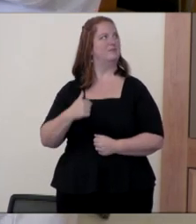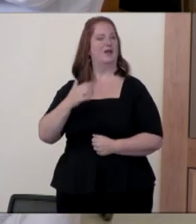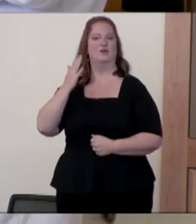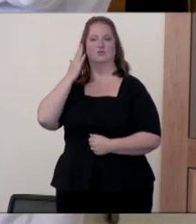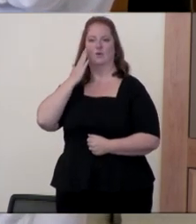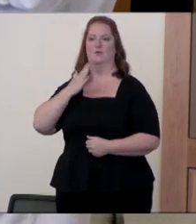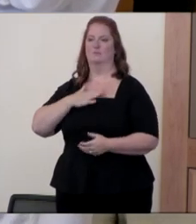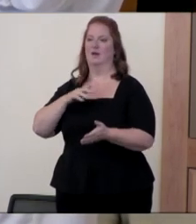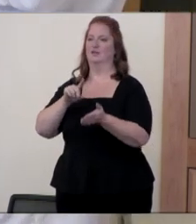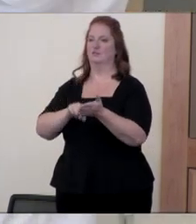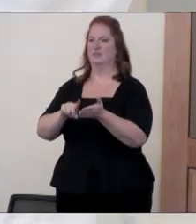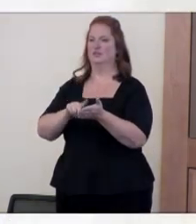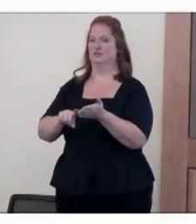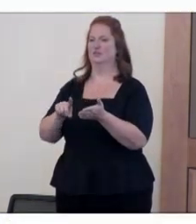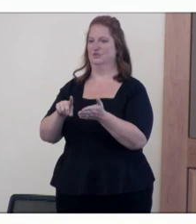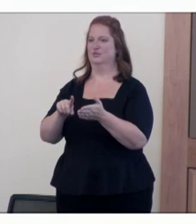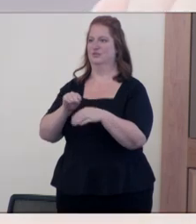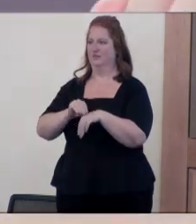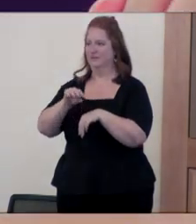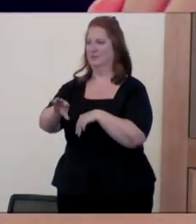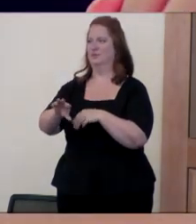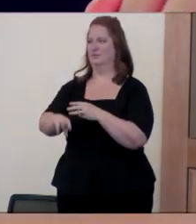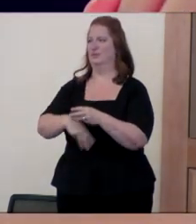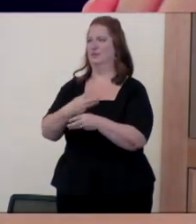is actually making a difference.